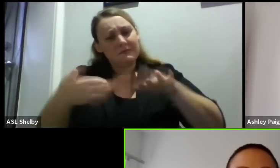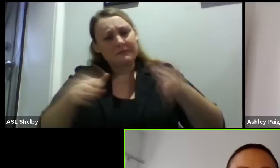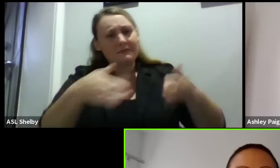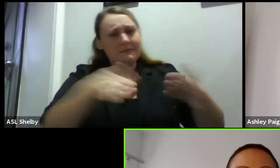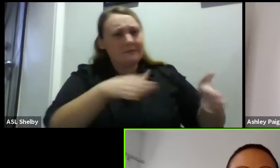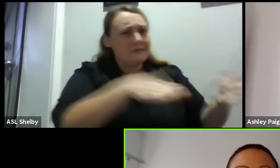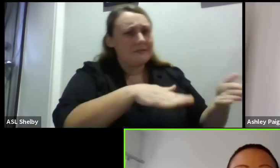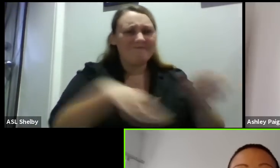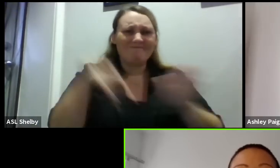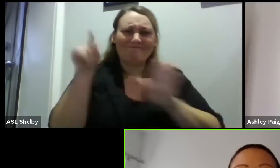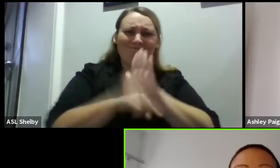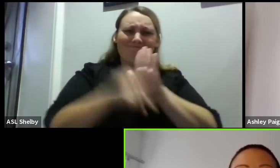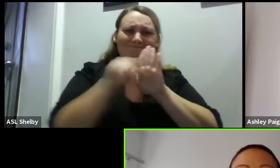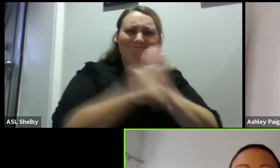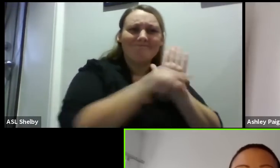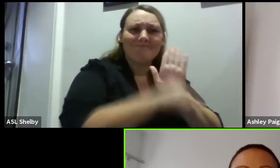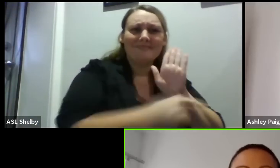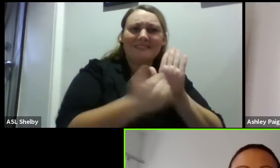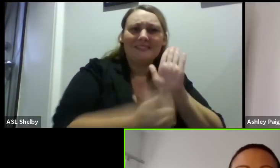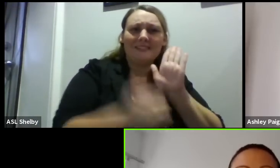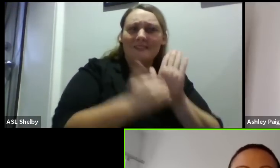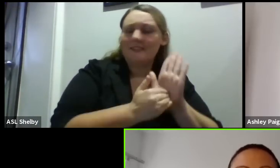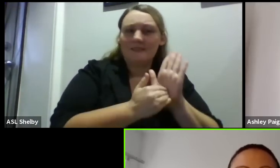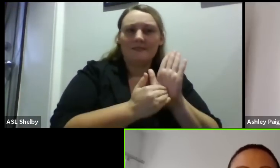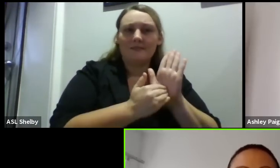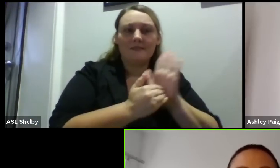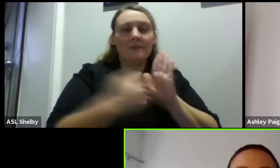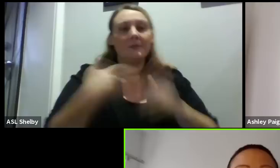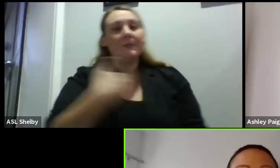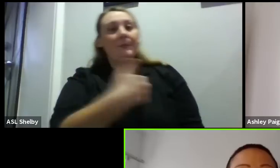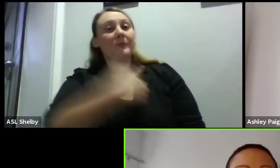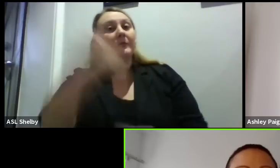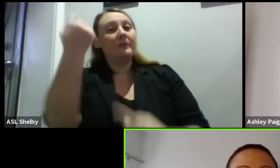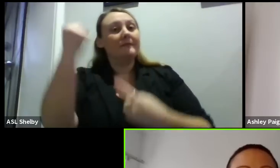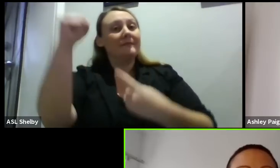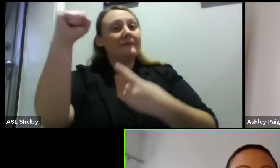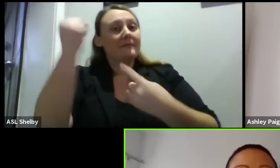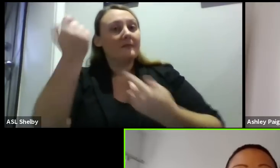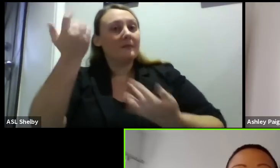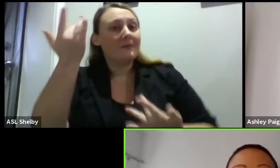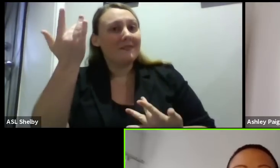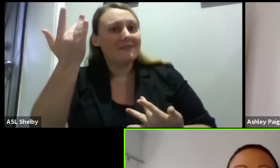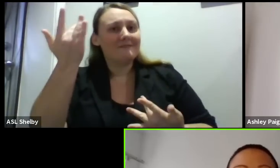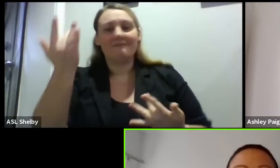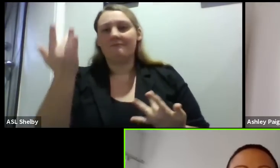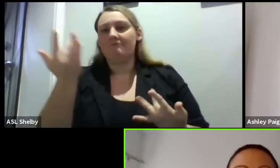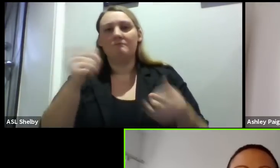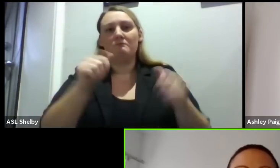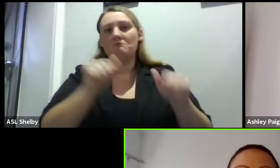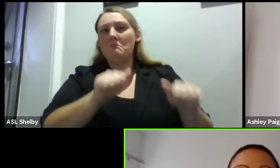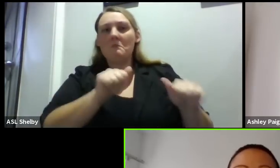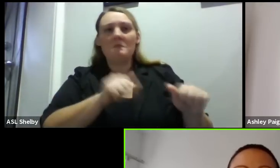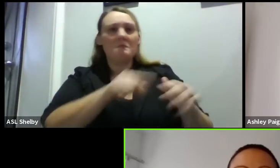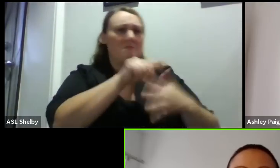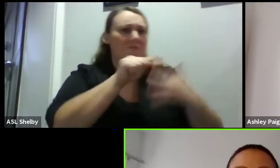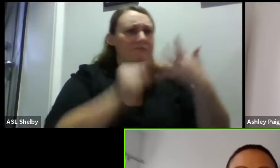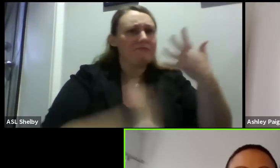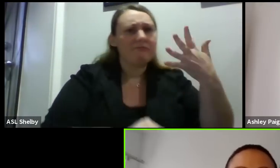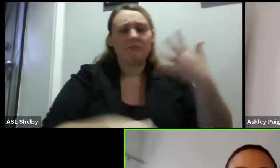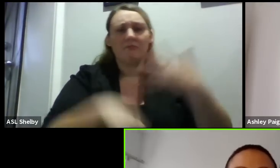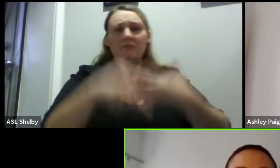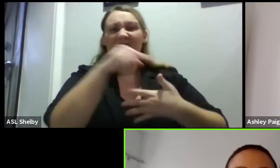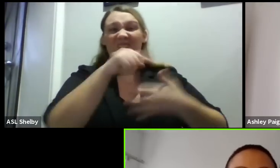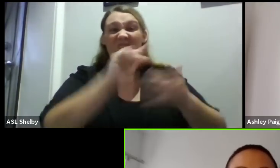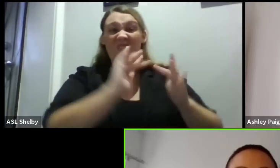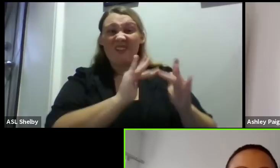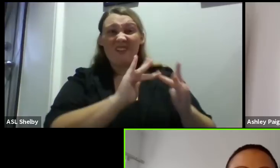We take to the streets because we are being banned from online spaces, or because we never had the privilege of that access in the